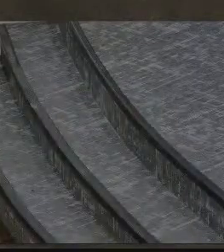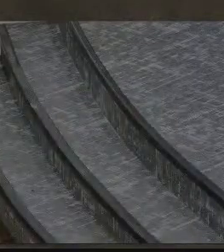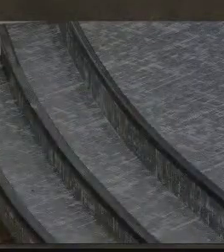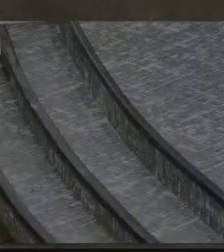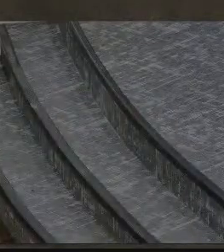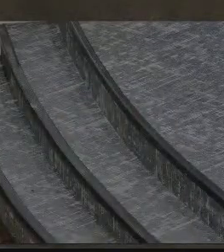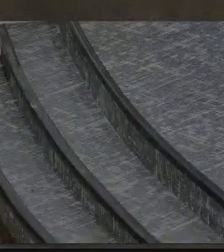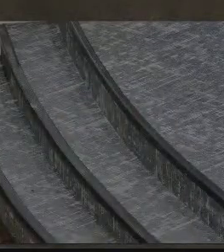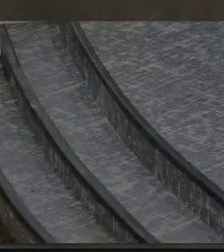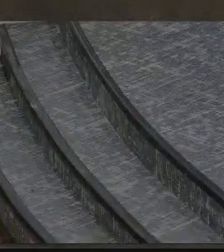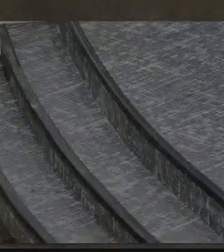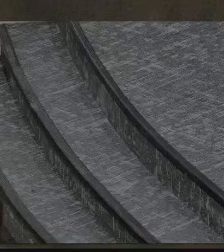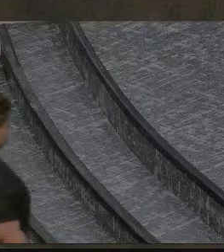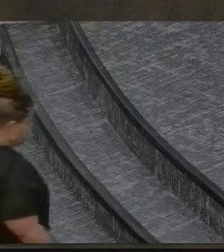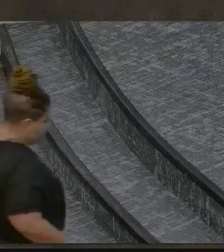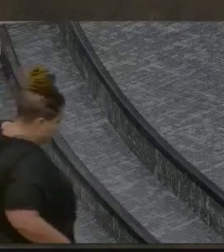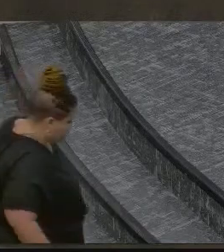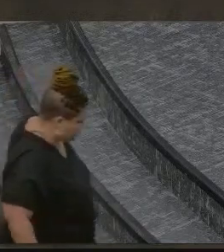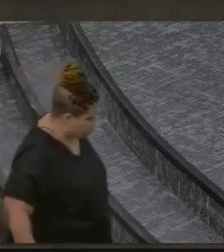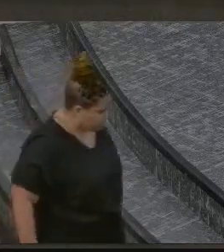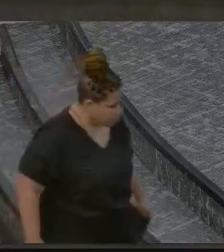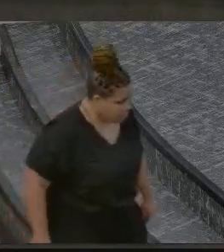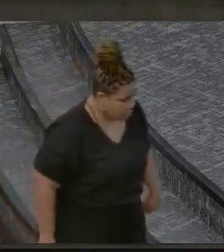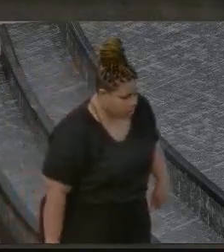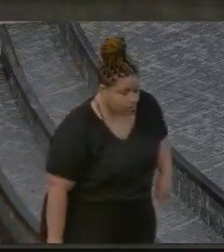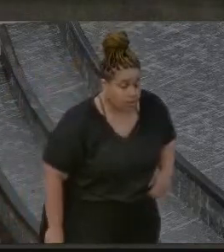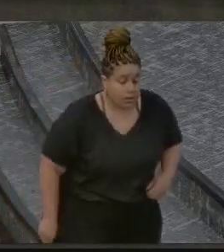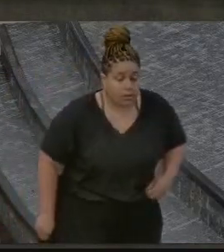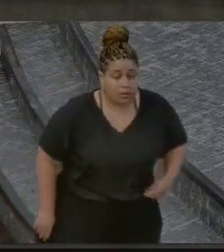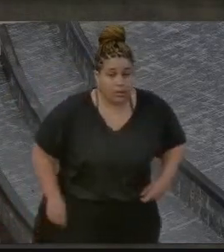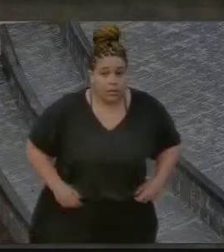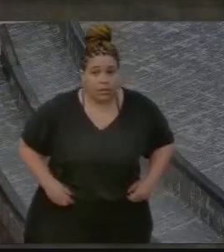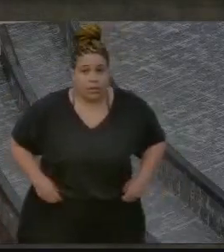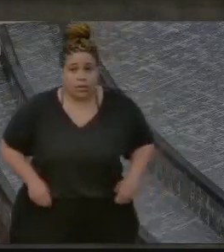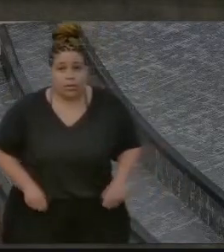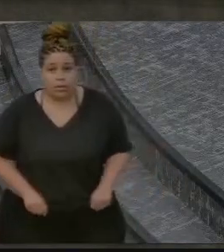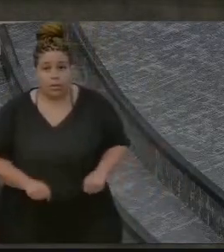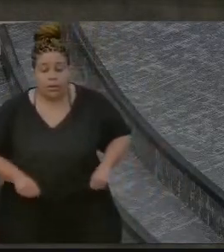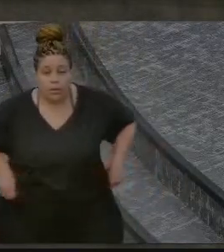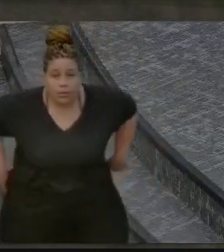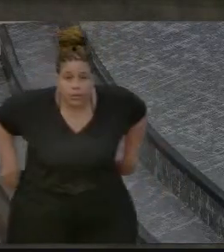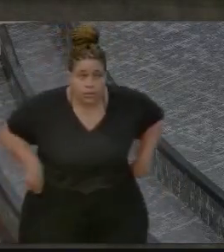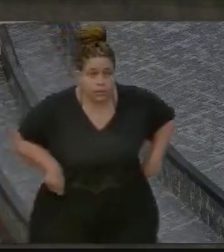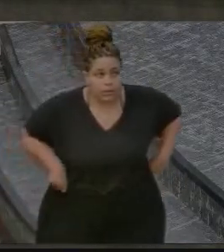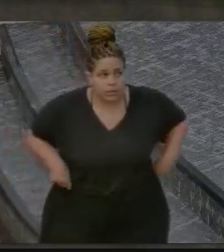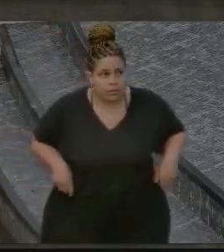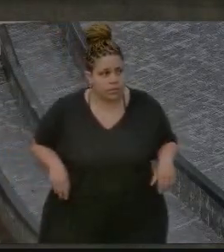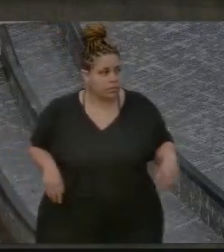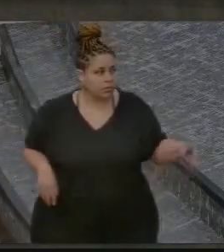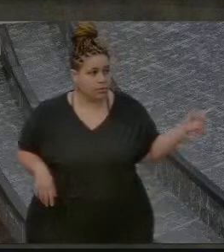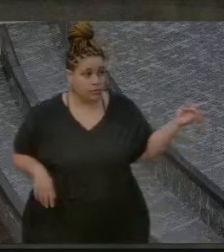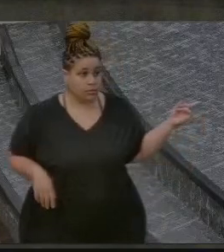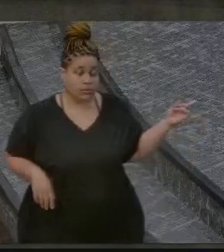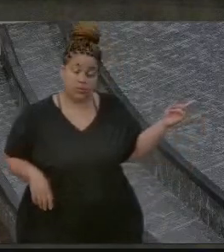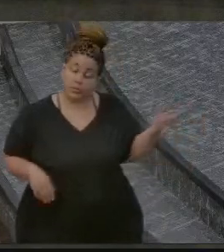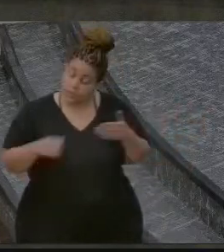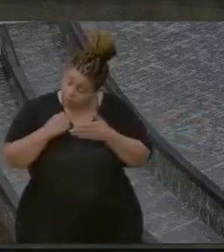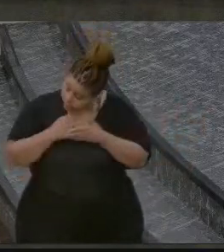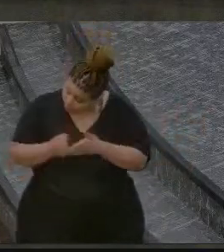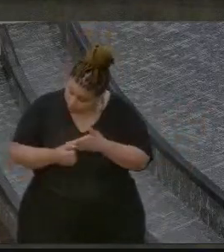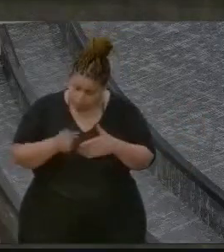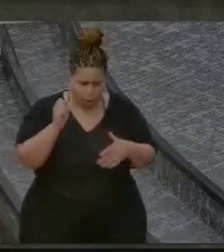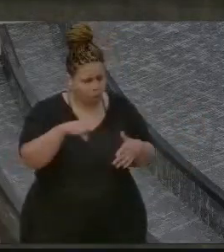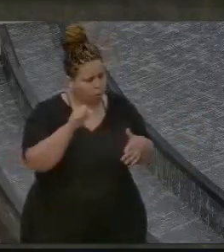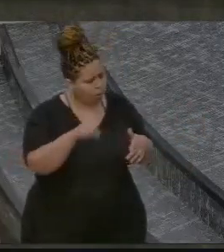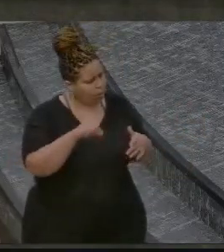Does that help any? Oh, goodness, yes, that helps a lot. I'd love to actually have a presentation someday from Foothills to tell us more about